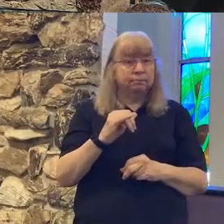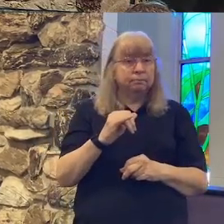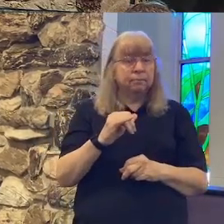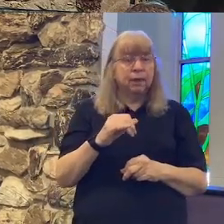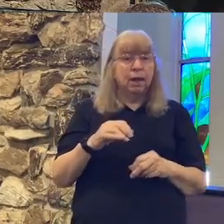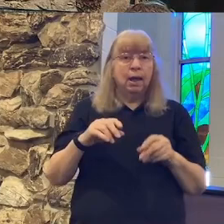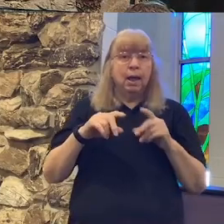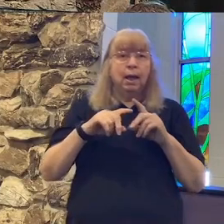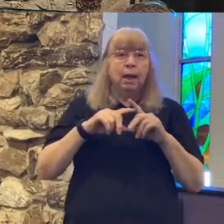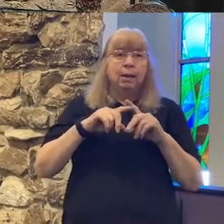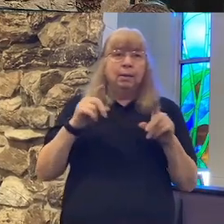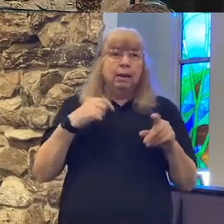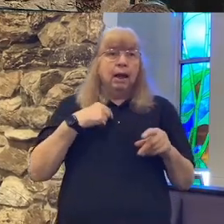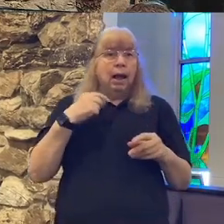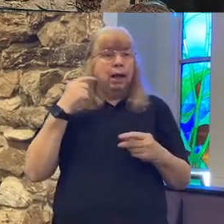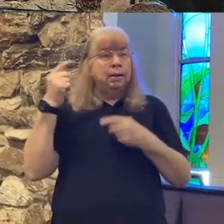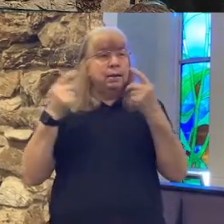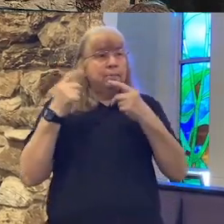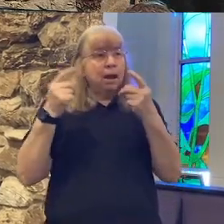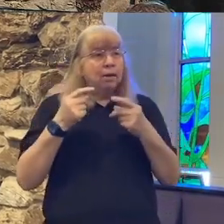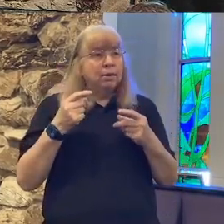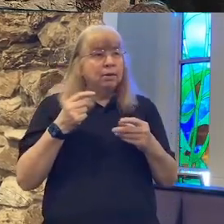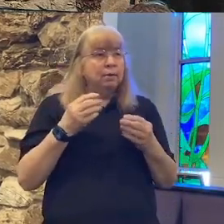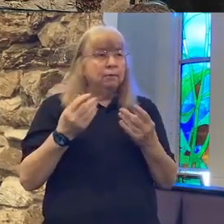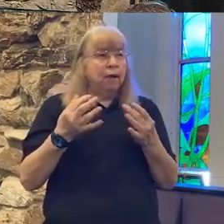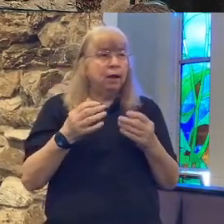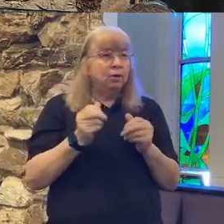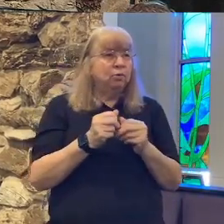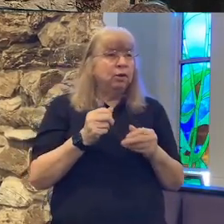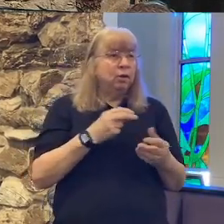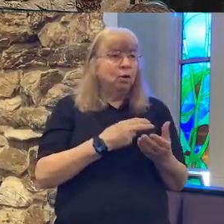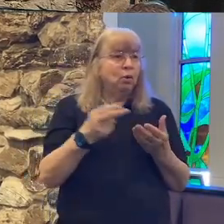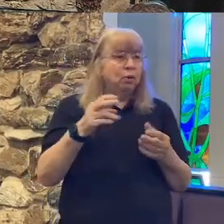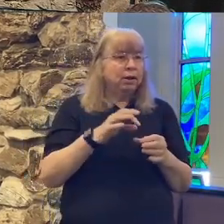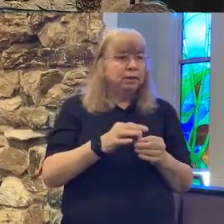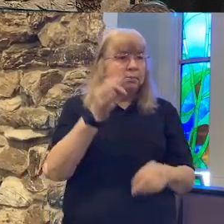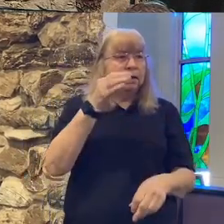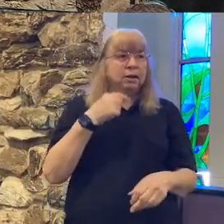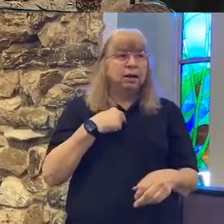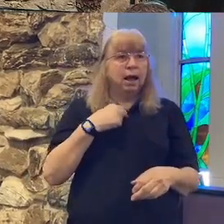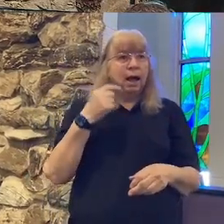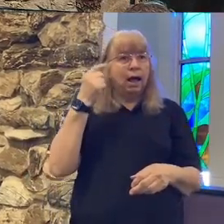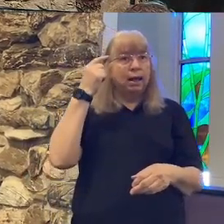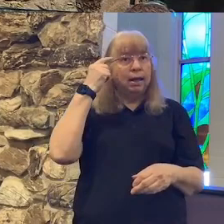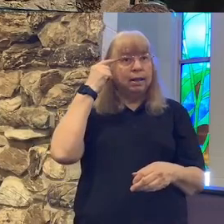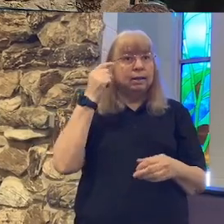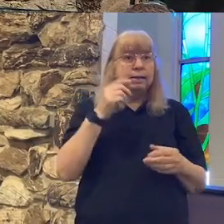When I think of fire with the Holy Spirit, I think of the same thing.